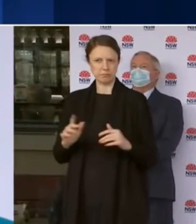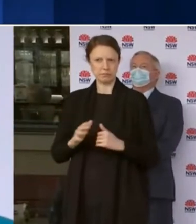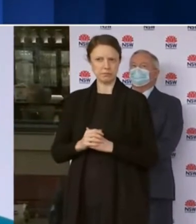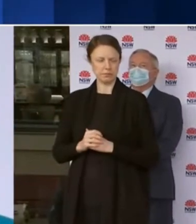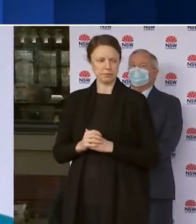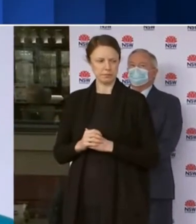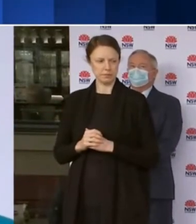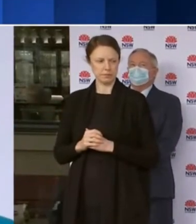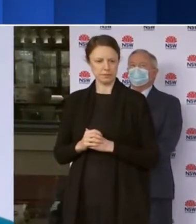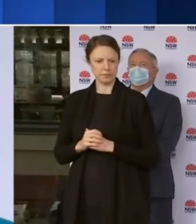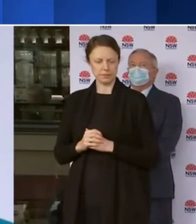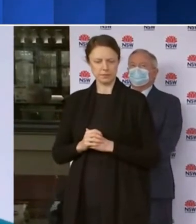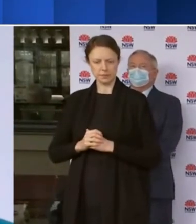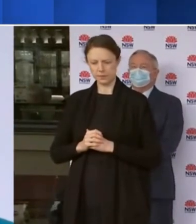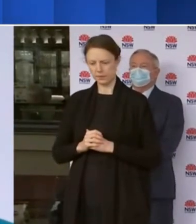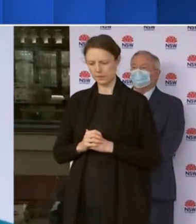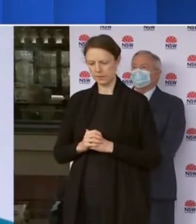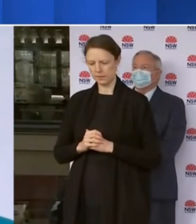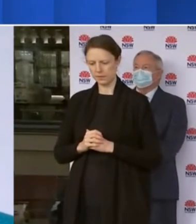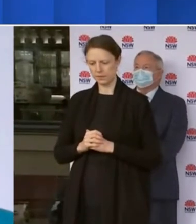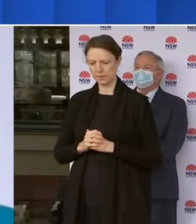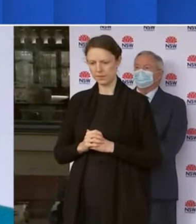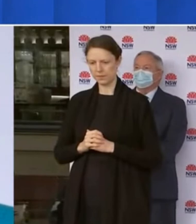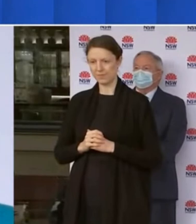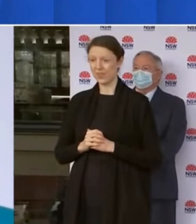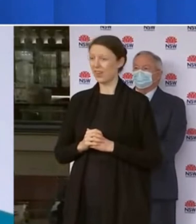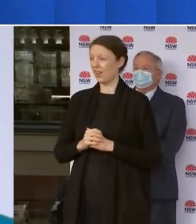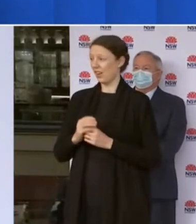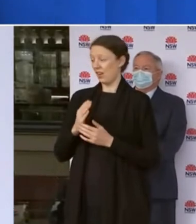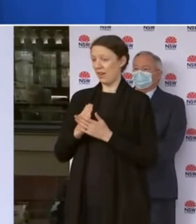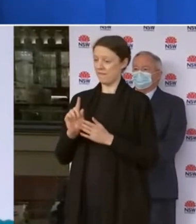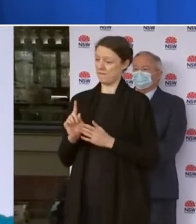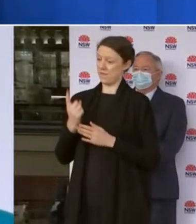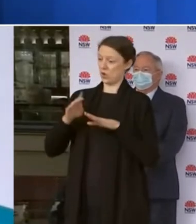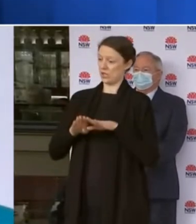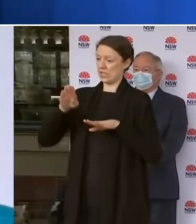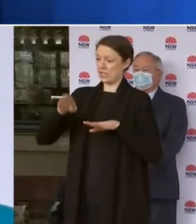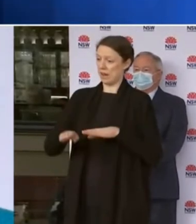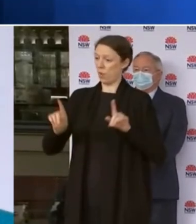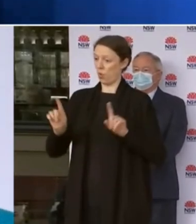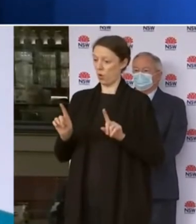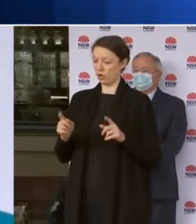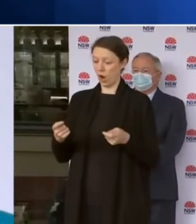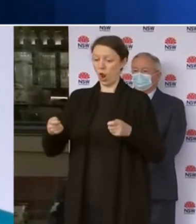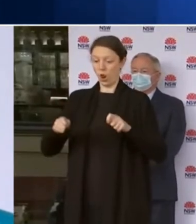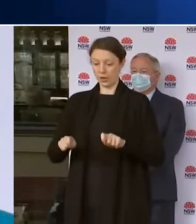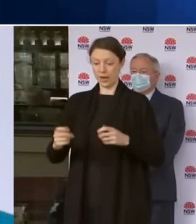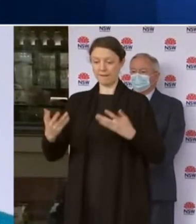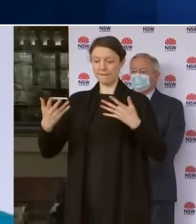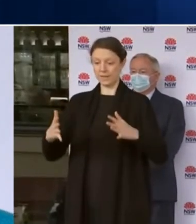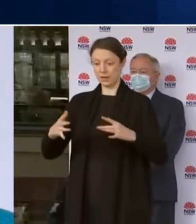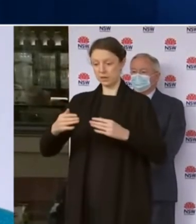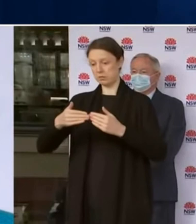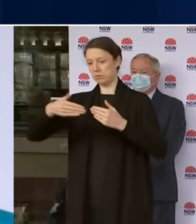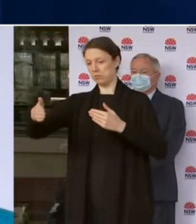Well, firstly, there's no doubt that the first step our government has to do is look at what life looks like after the lockdown